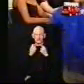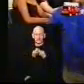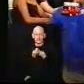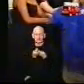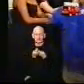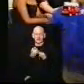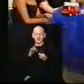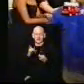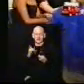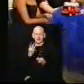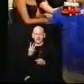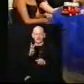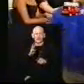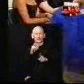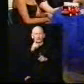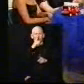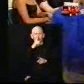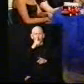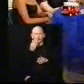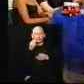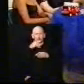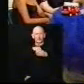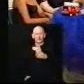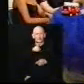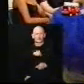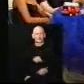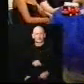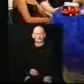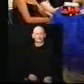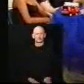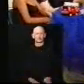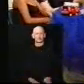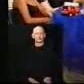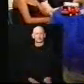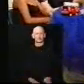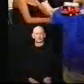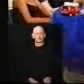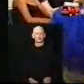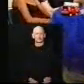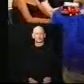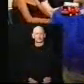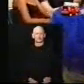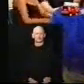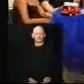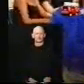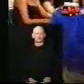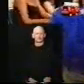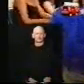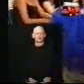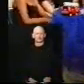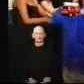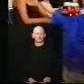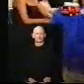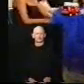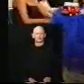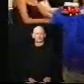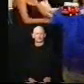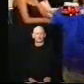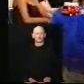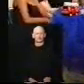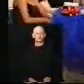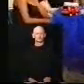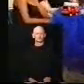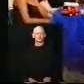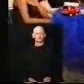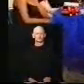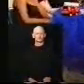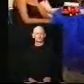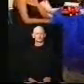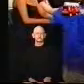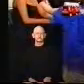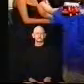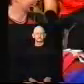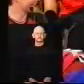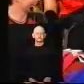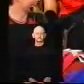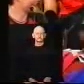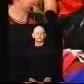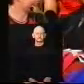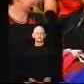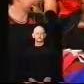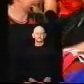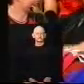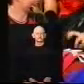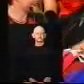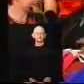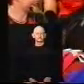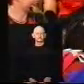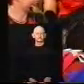He swings both ways, baby Yeah I think from doing this It'll